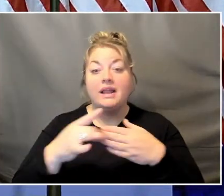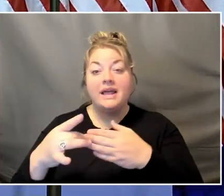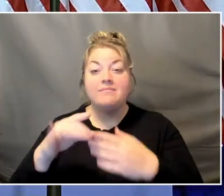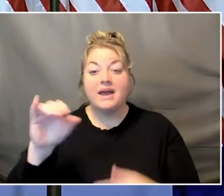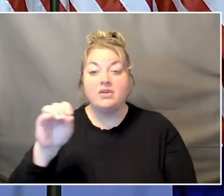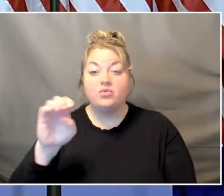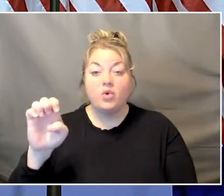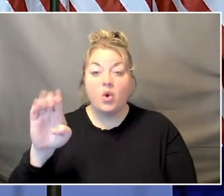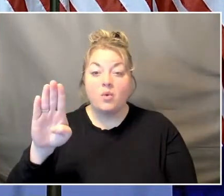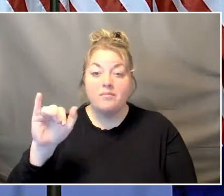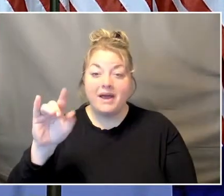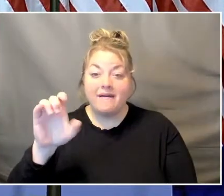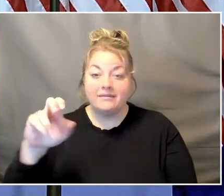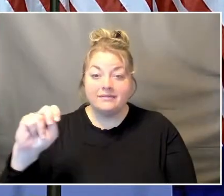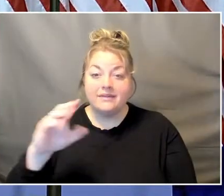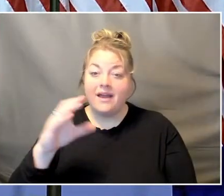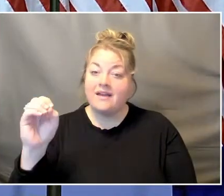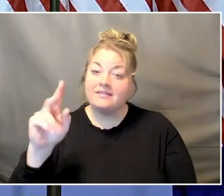and Kamala Harris.